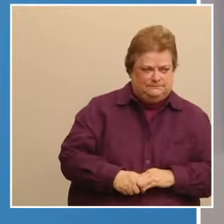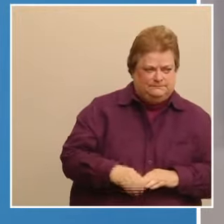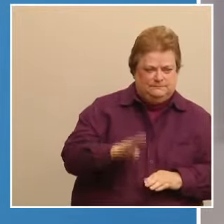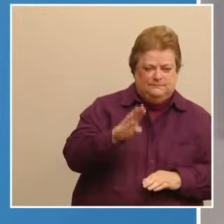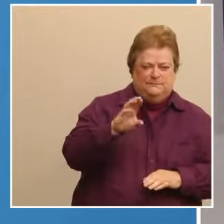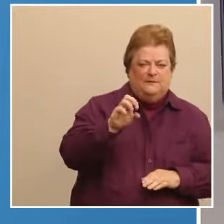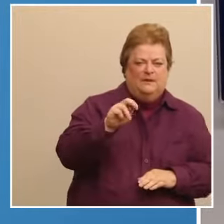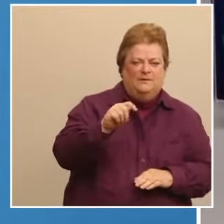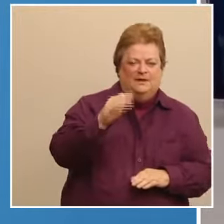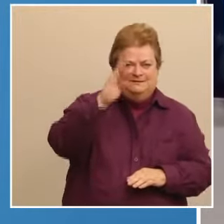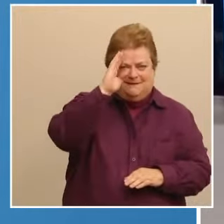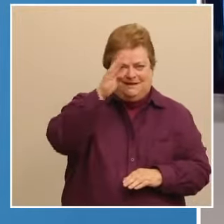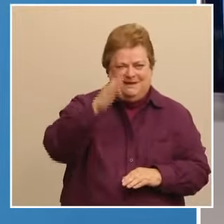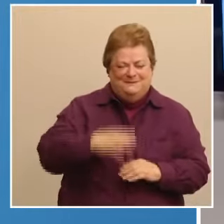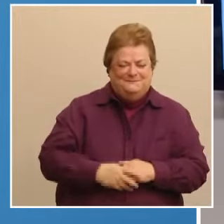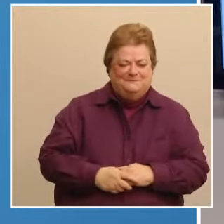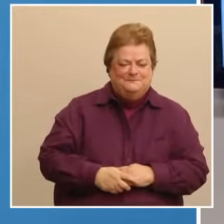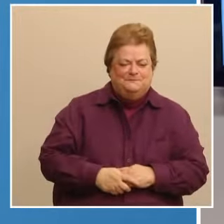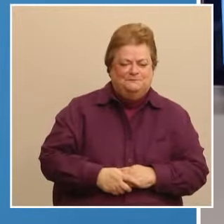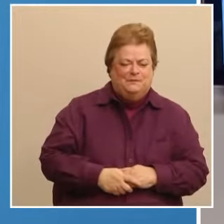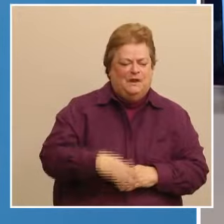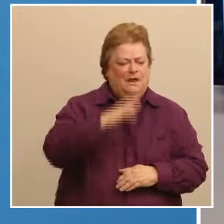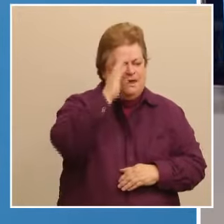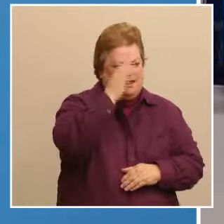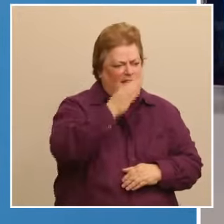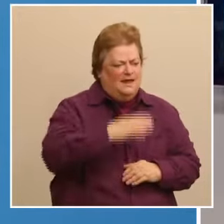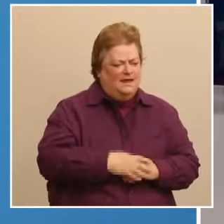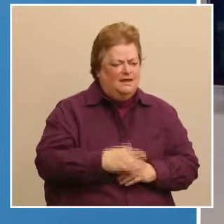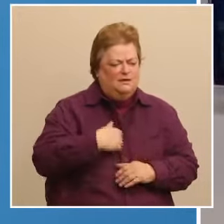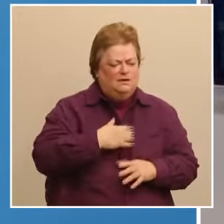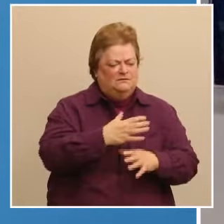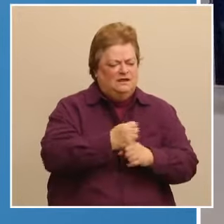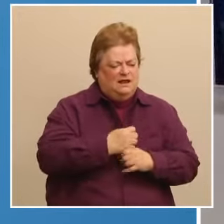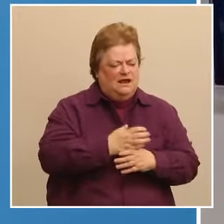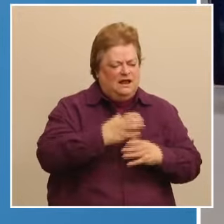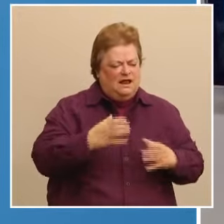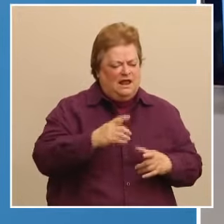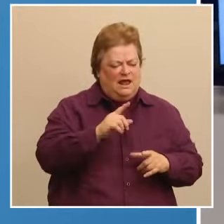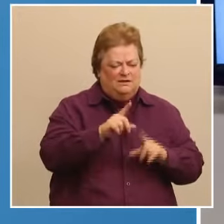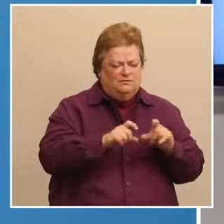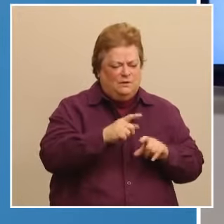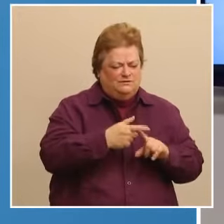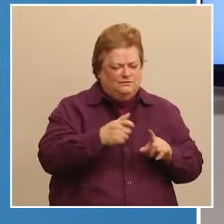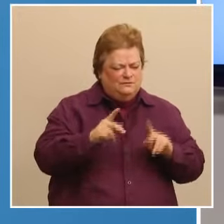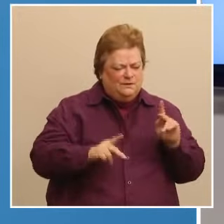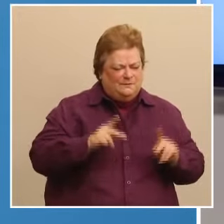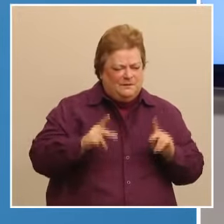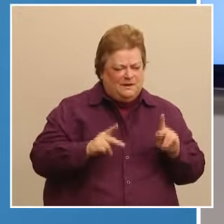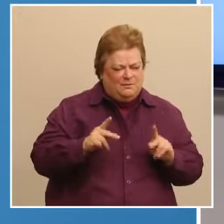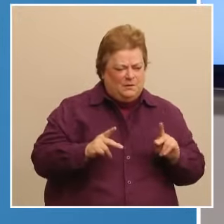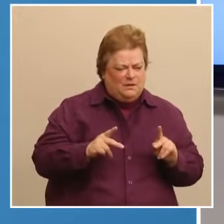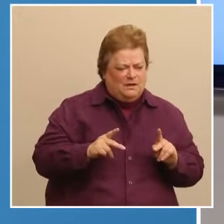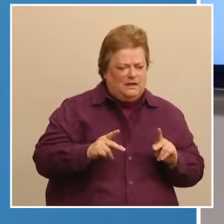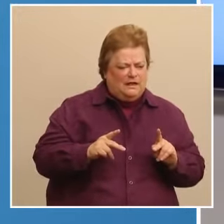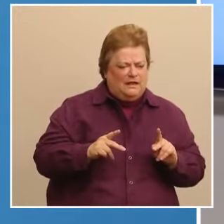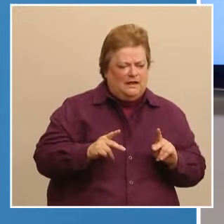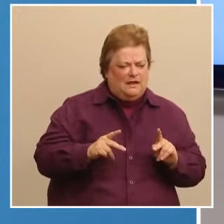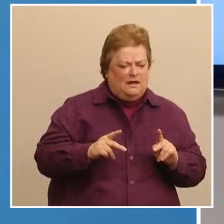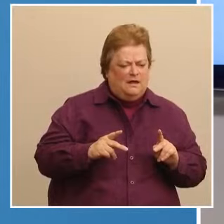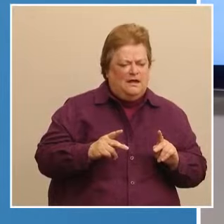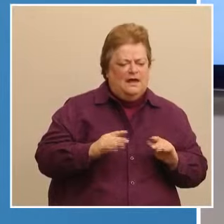Hi, Brent. Hi, Director. We've been getting a lot of questions from people about the way the vaccines are